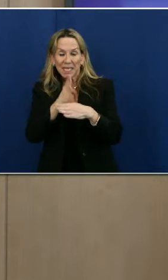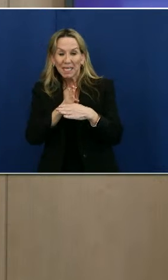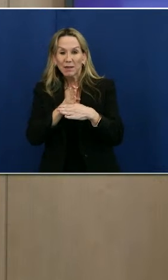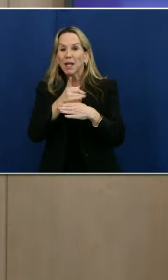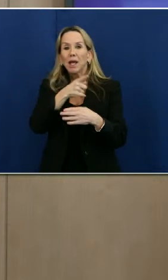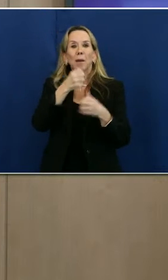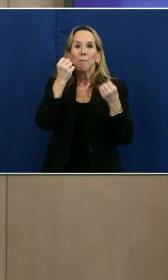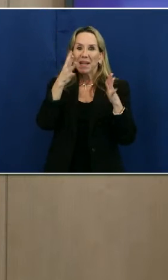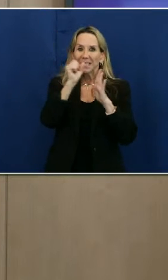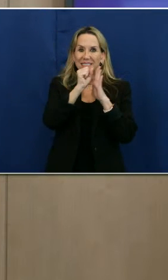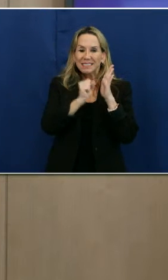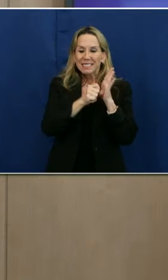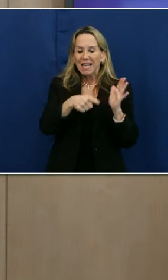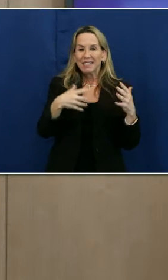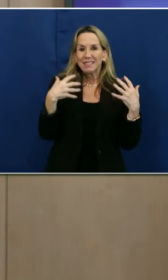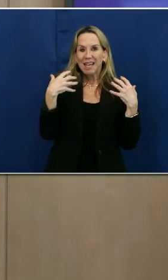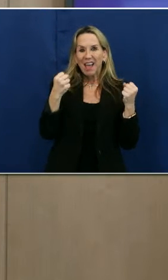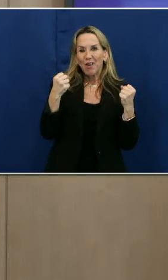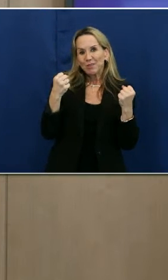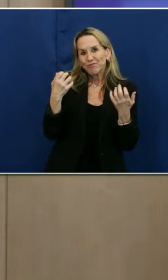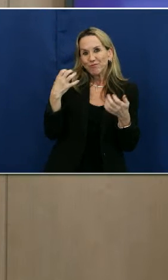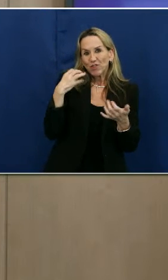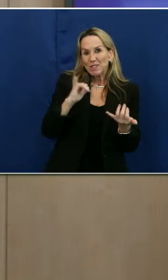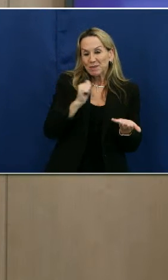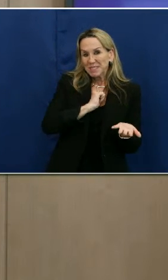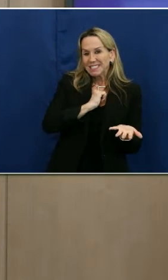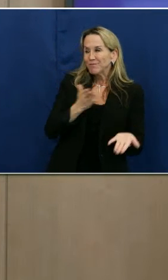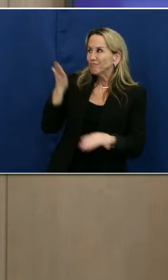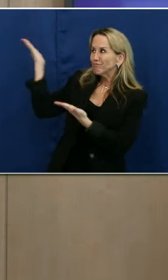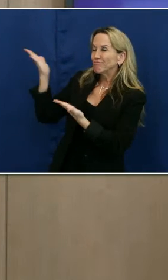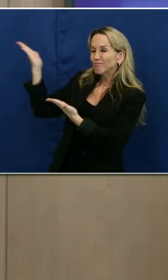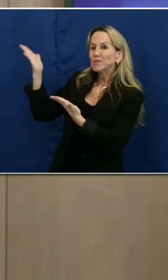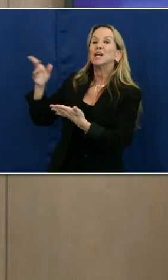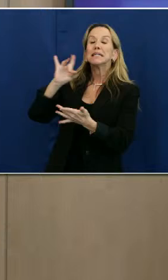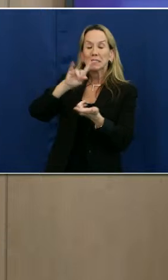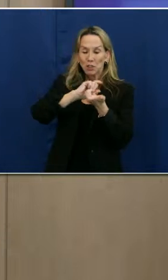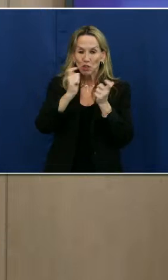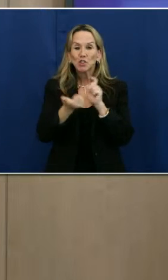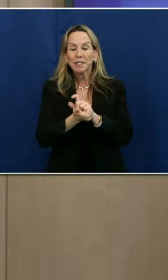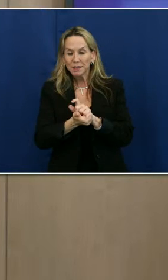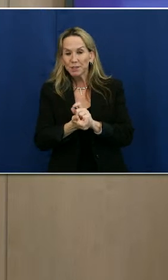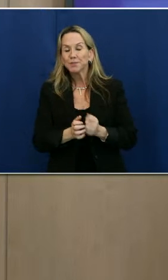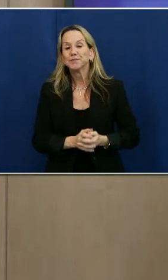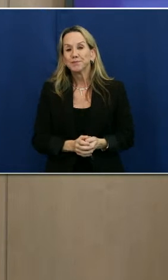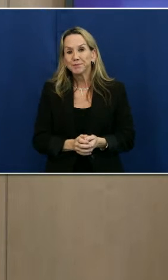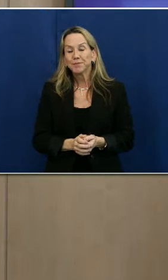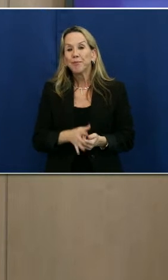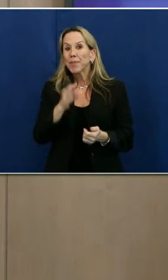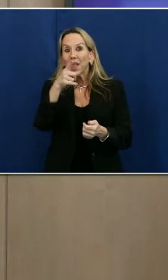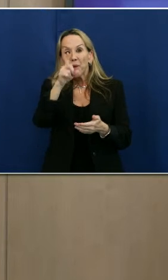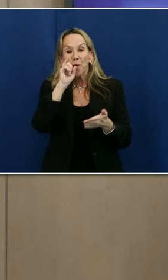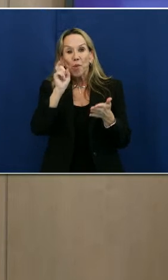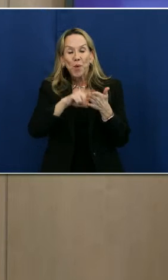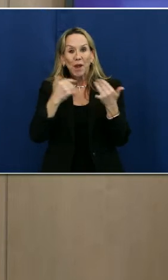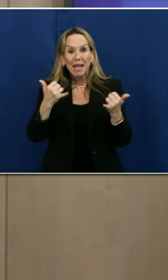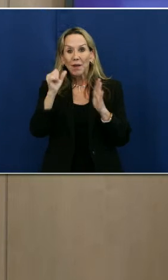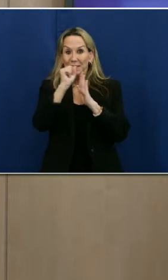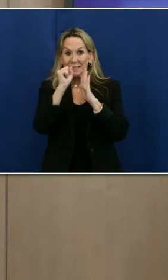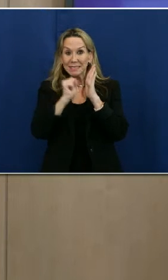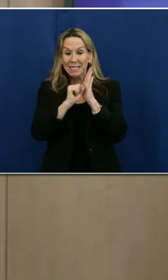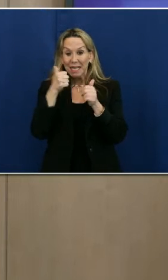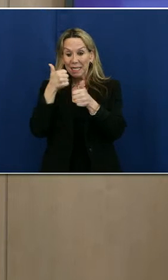state. So that was the first thing that was changed. And then we have been asking about, and you will notice that the state